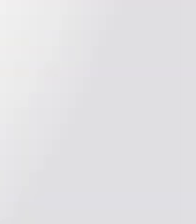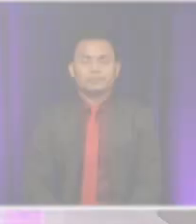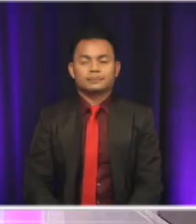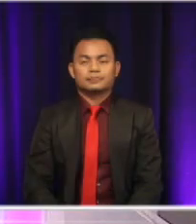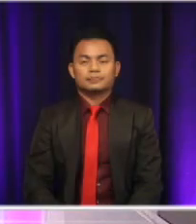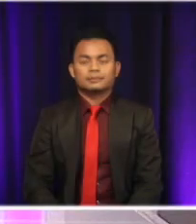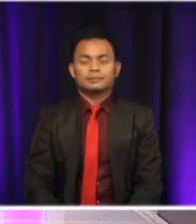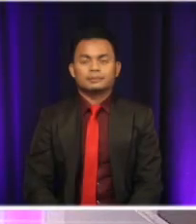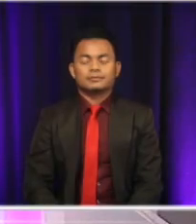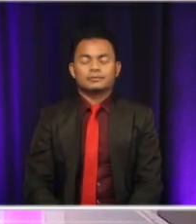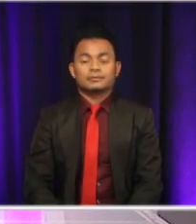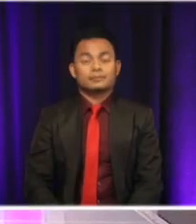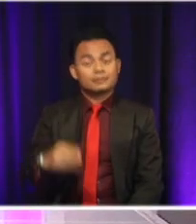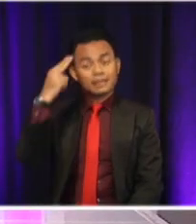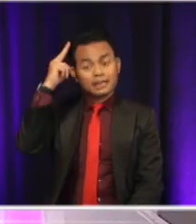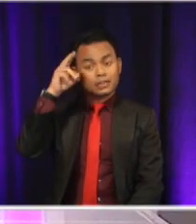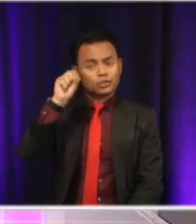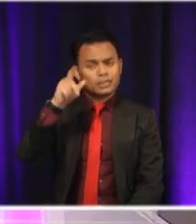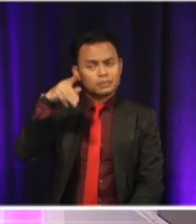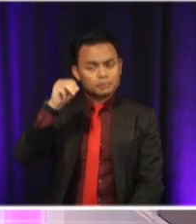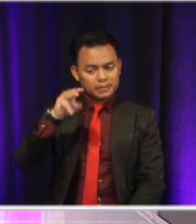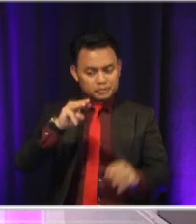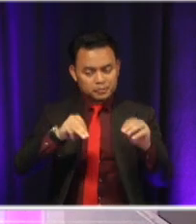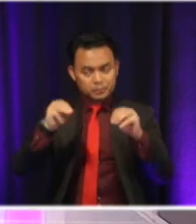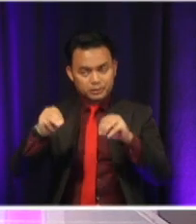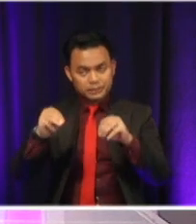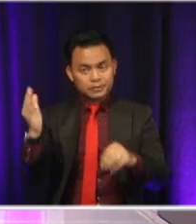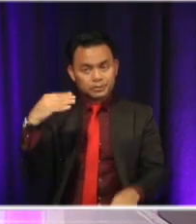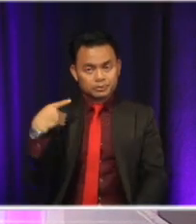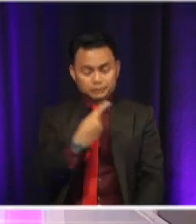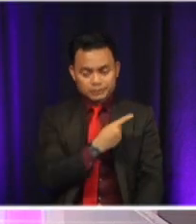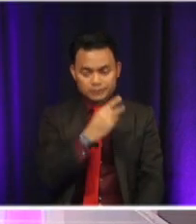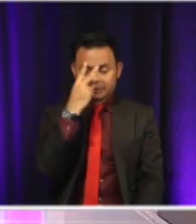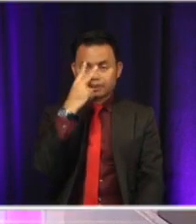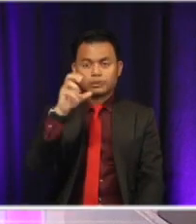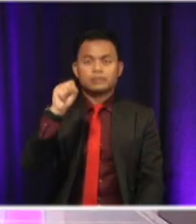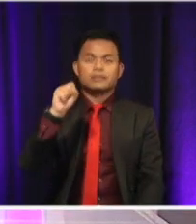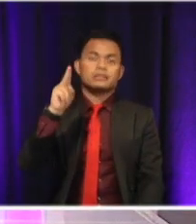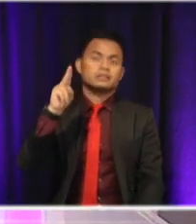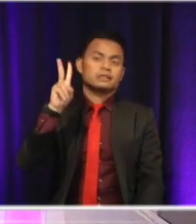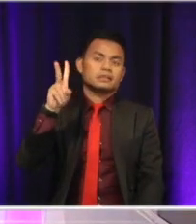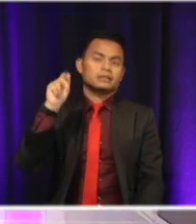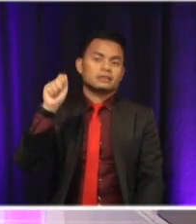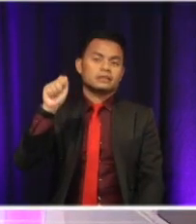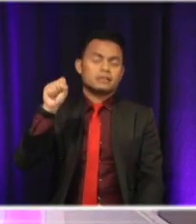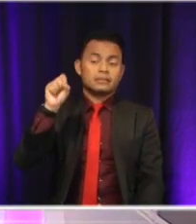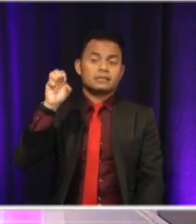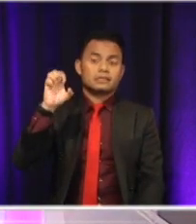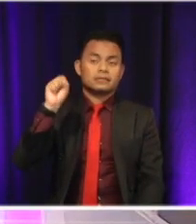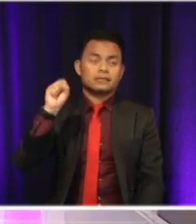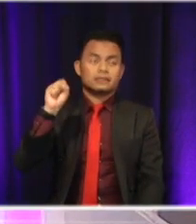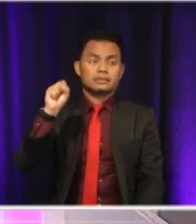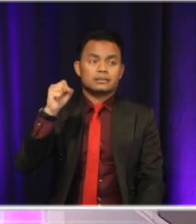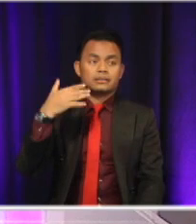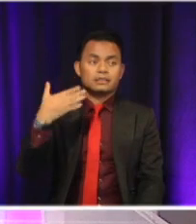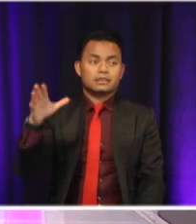KPM. Hello SPM candidates, let's revise together today on Success SPM 2022 Pecutan. You're with me, Shafika,